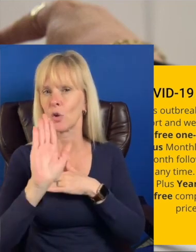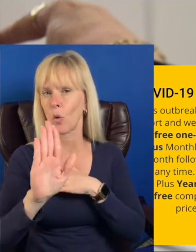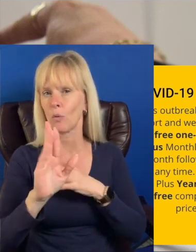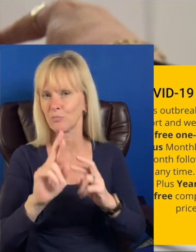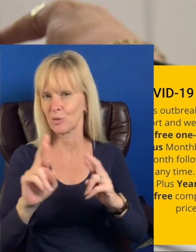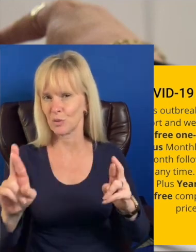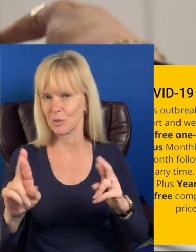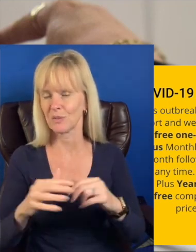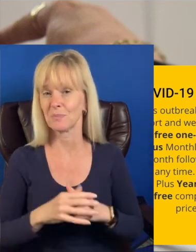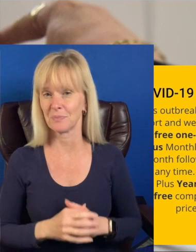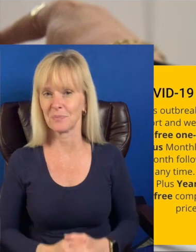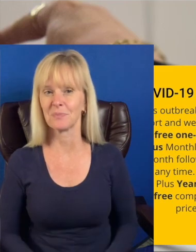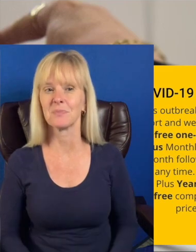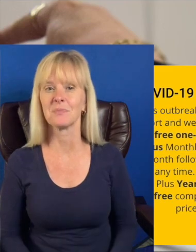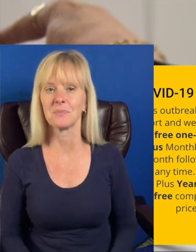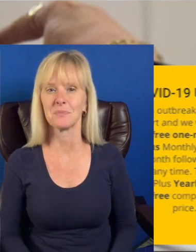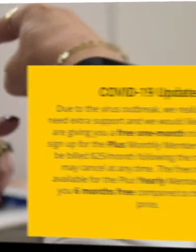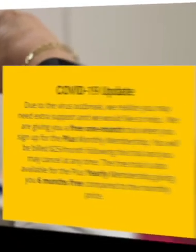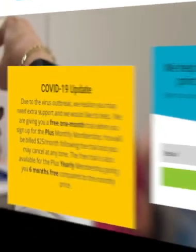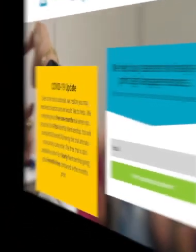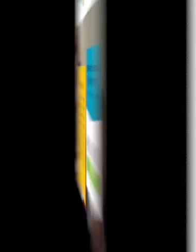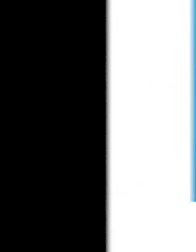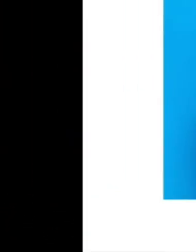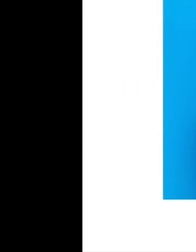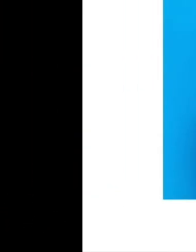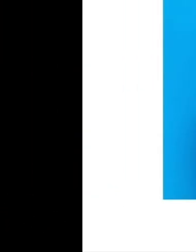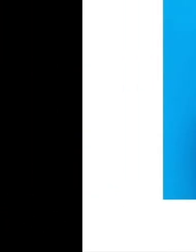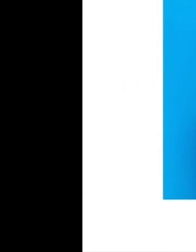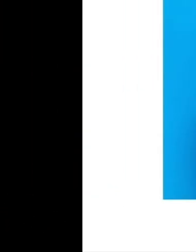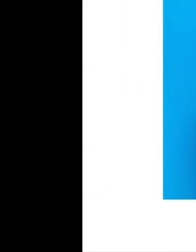access your resources.